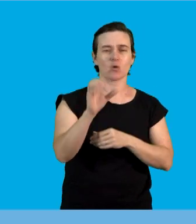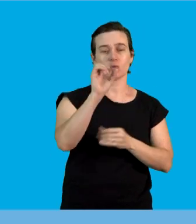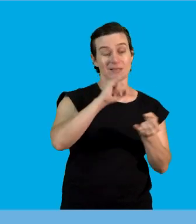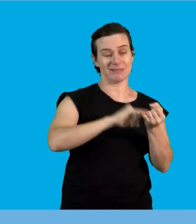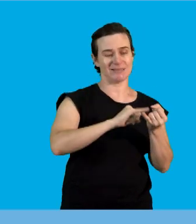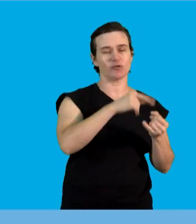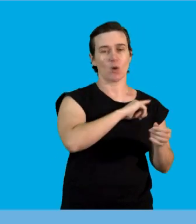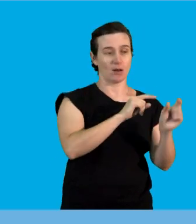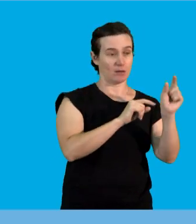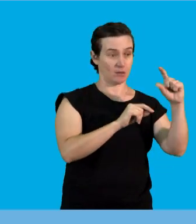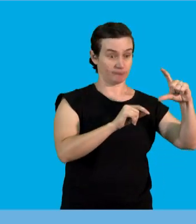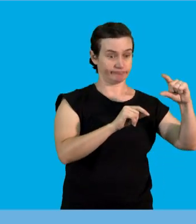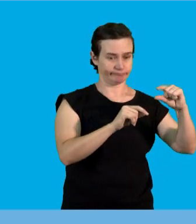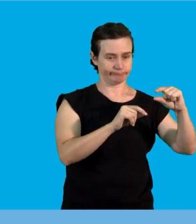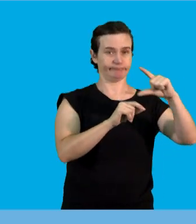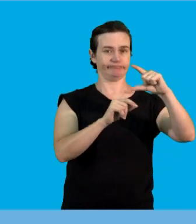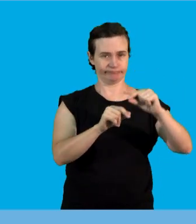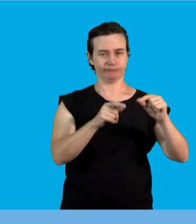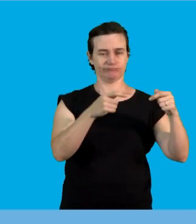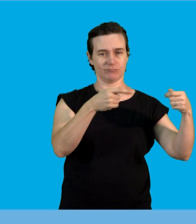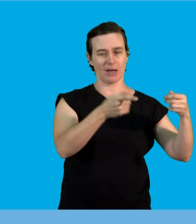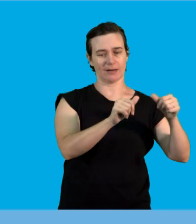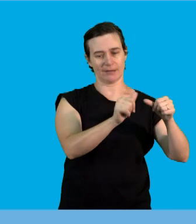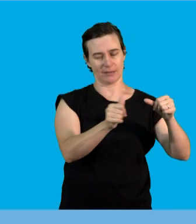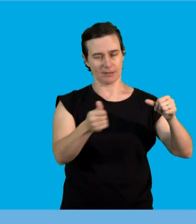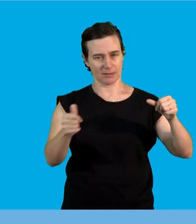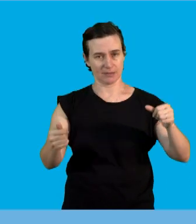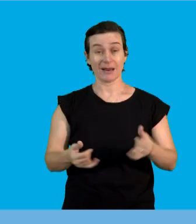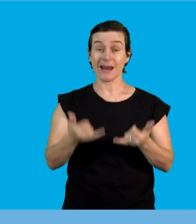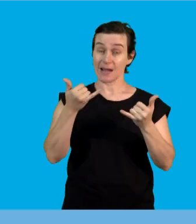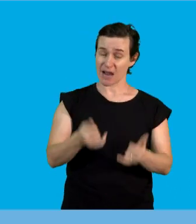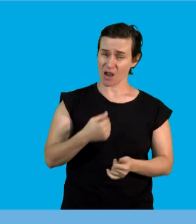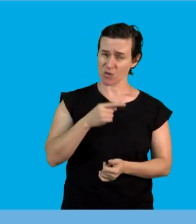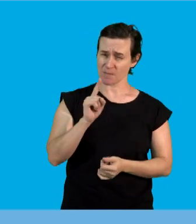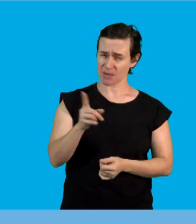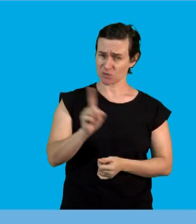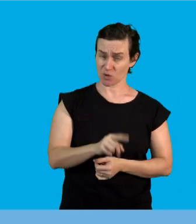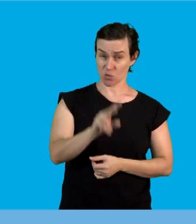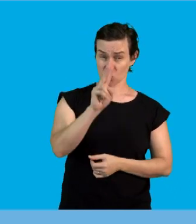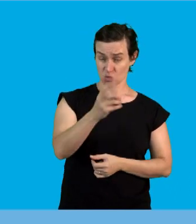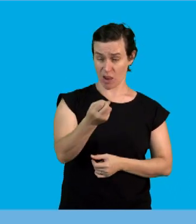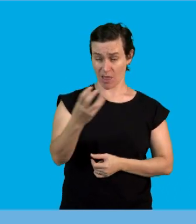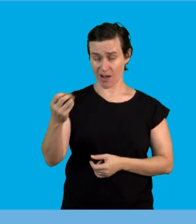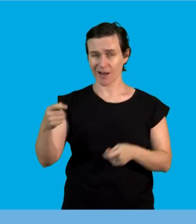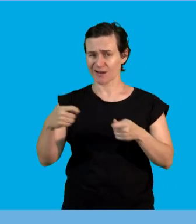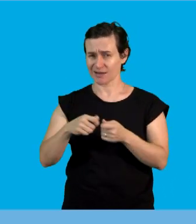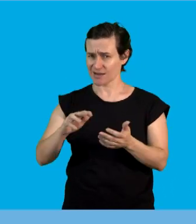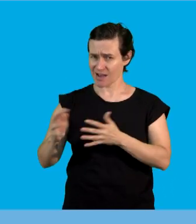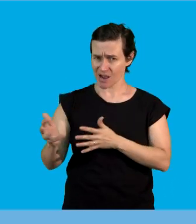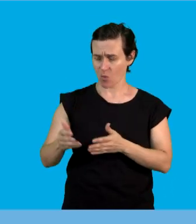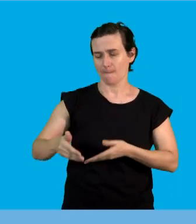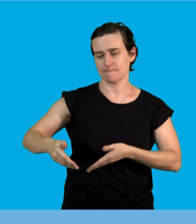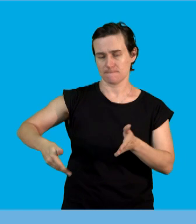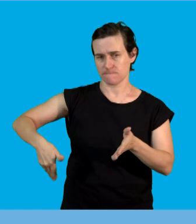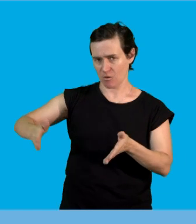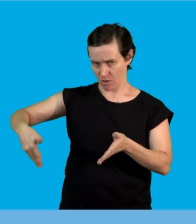the other. What we need now are our two light bulbs that are connected in parallel. So, we are going